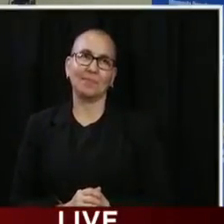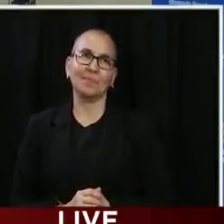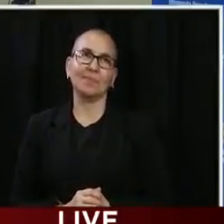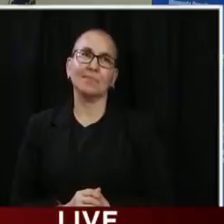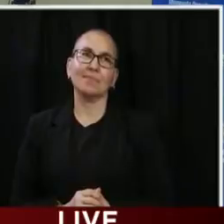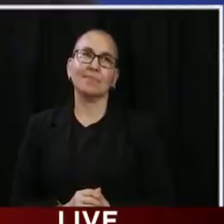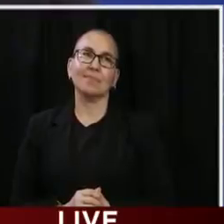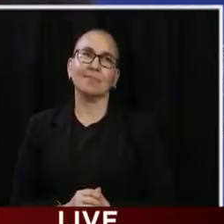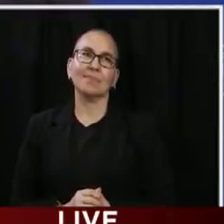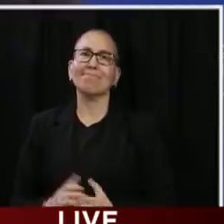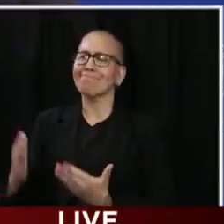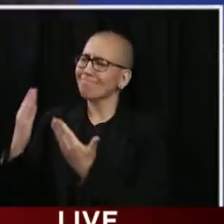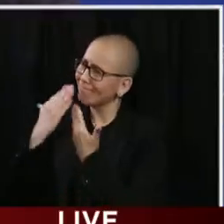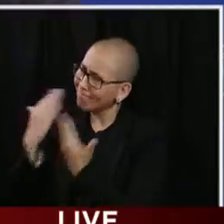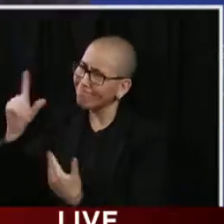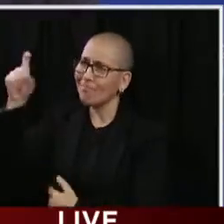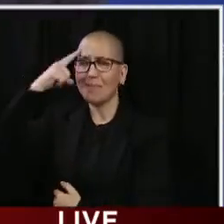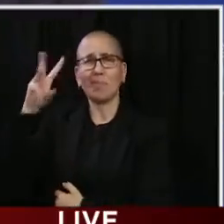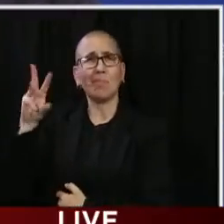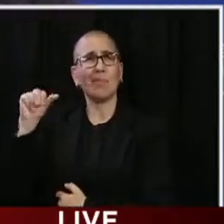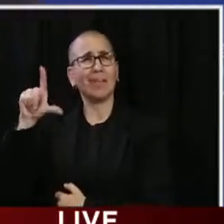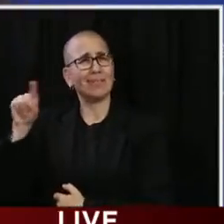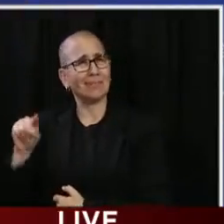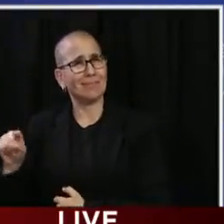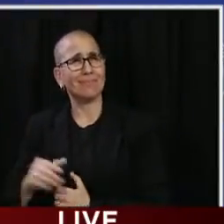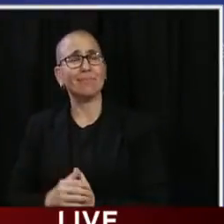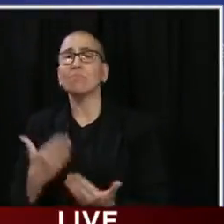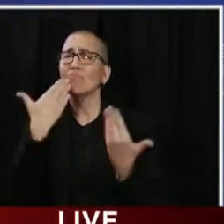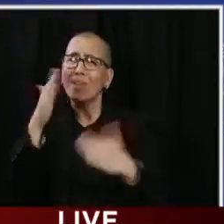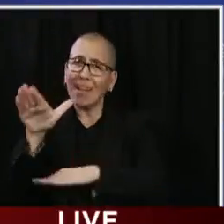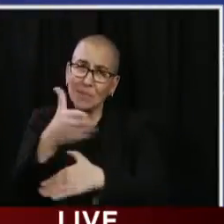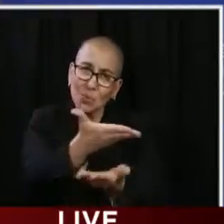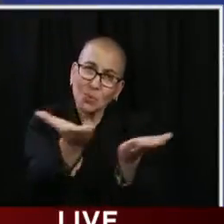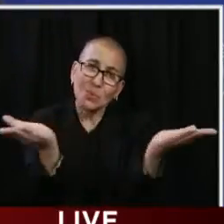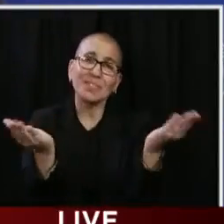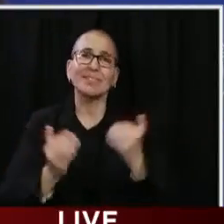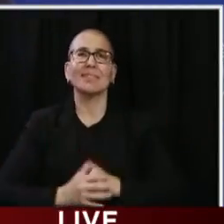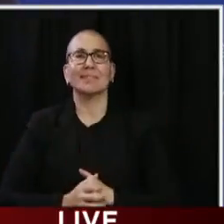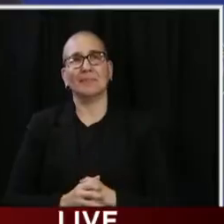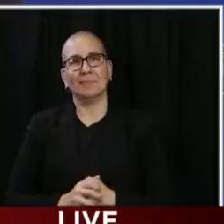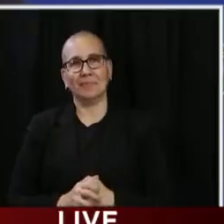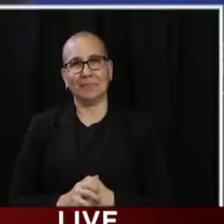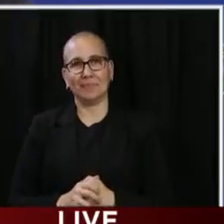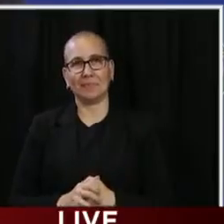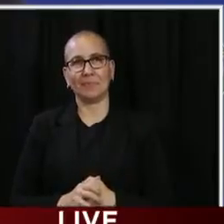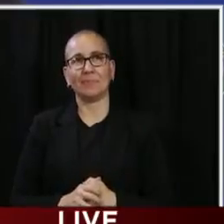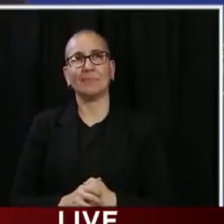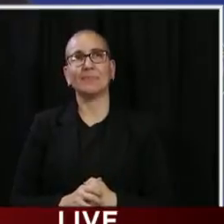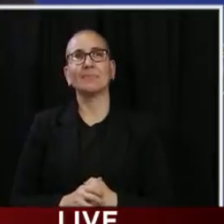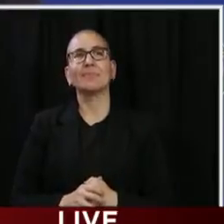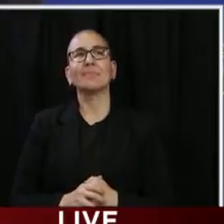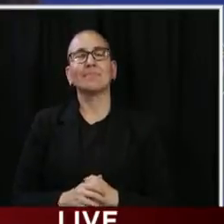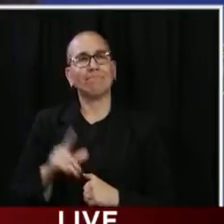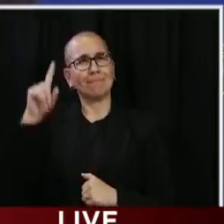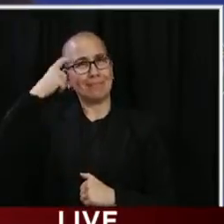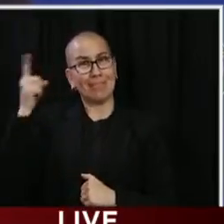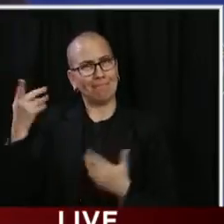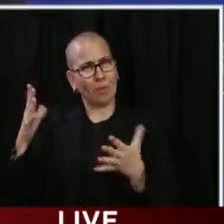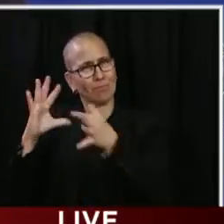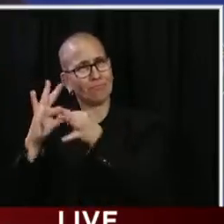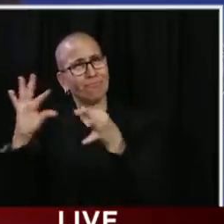Thank you, Governor. Good afternoon, everyone. Well, as the governor said, and he just did a wonderful job of explaining kind